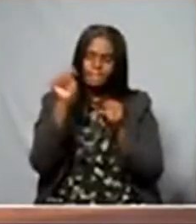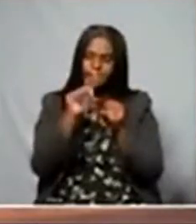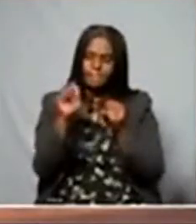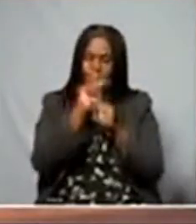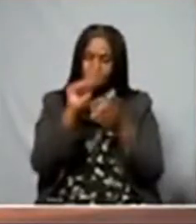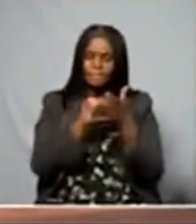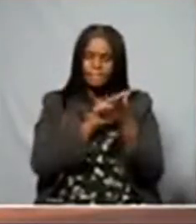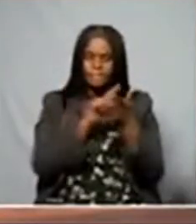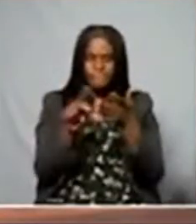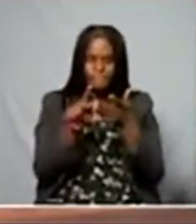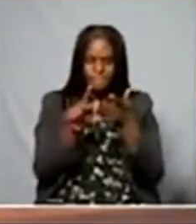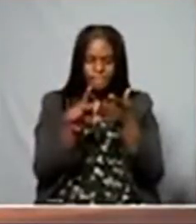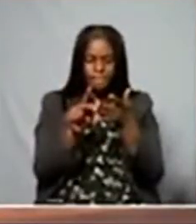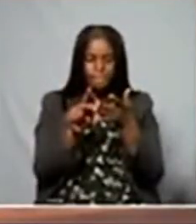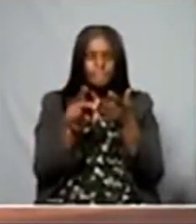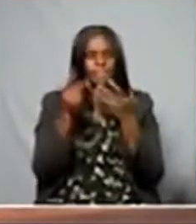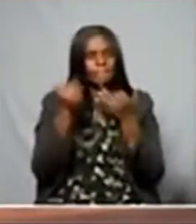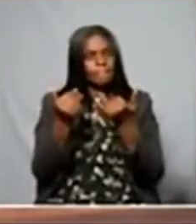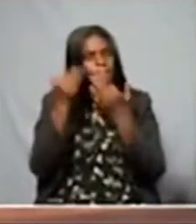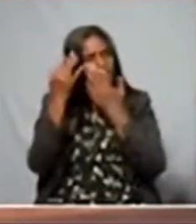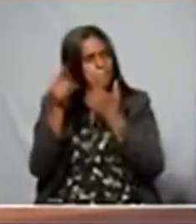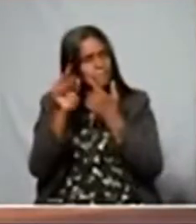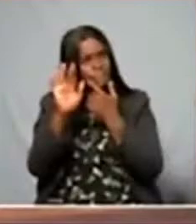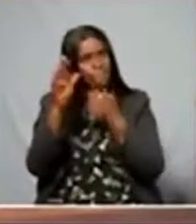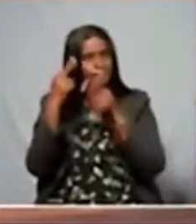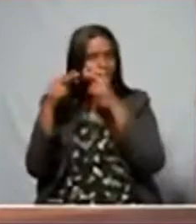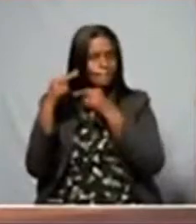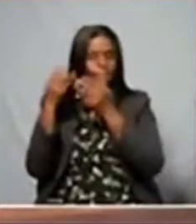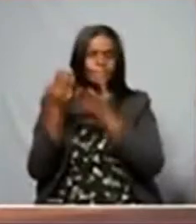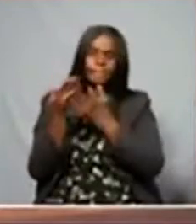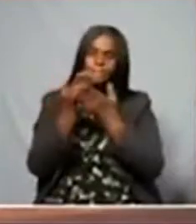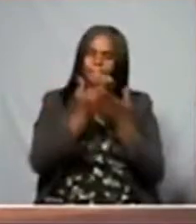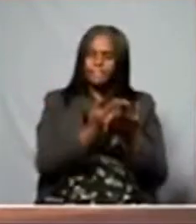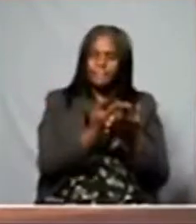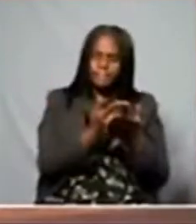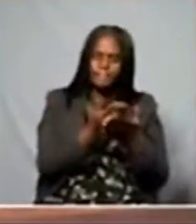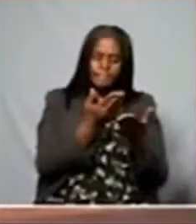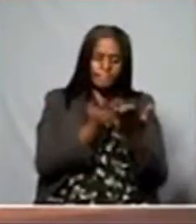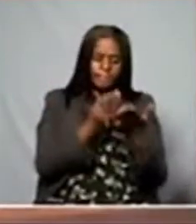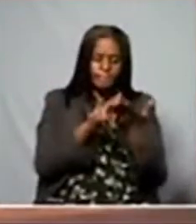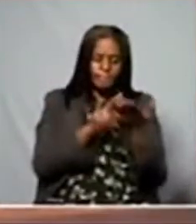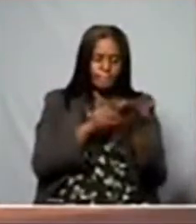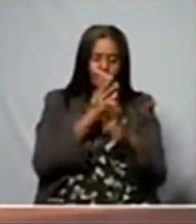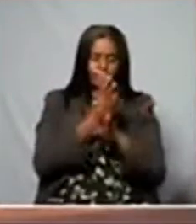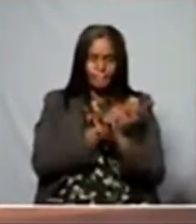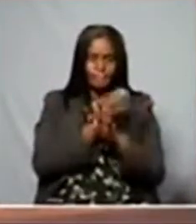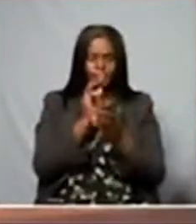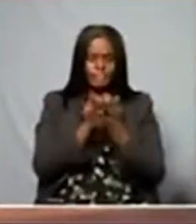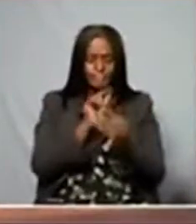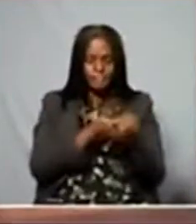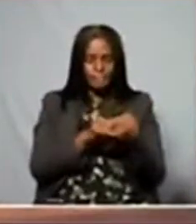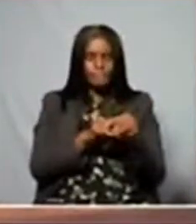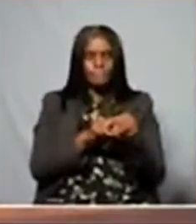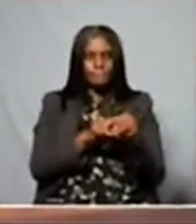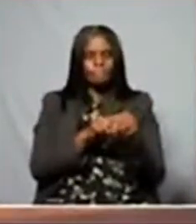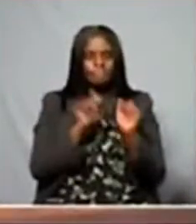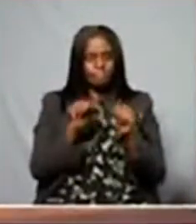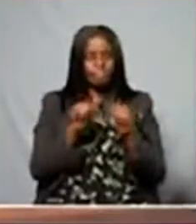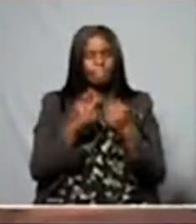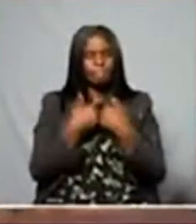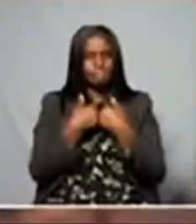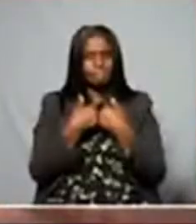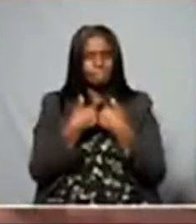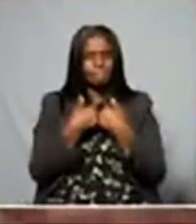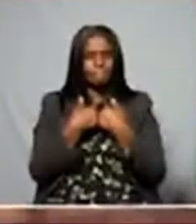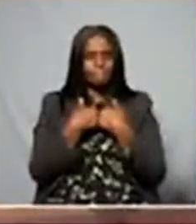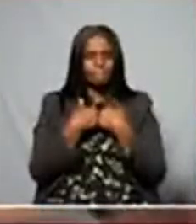next week. So we expect your revised submission of the report before that time, so that then we can take